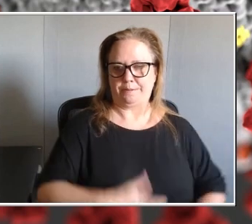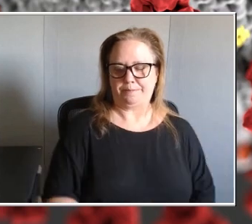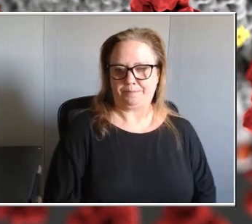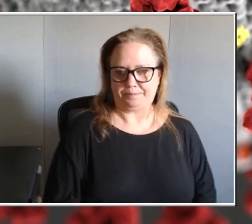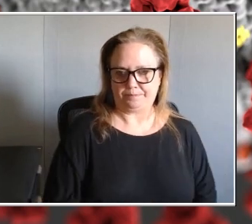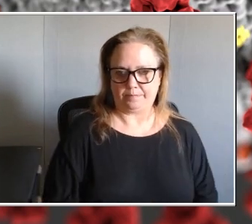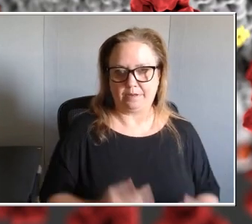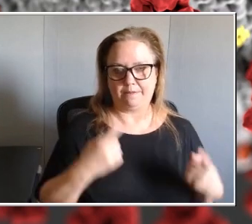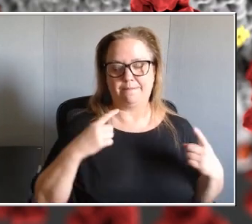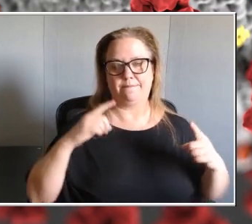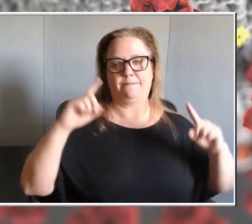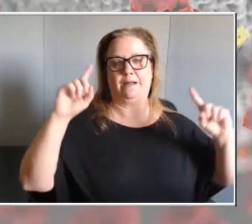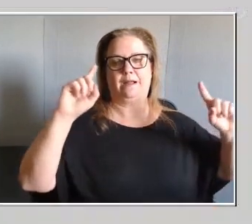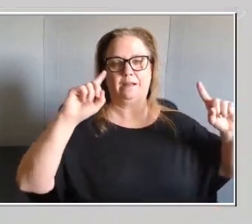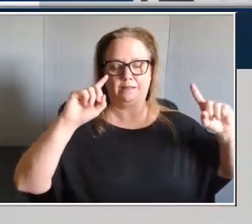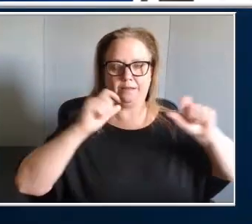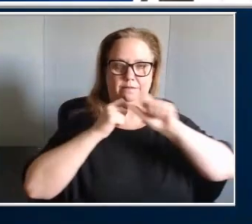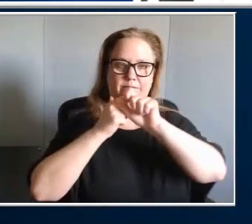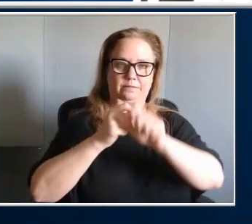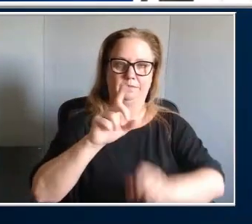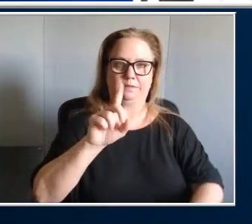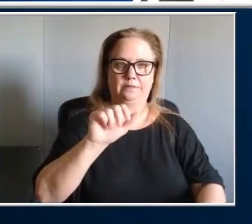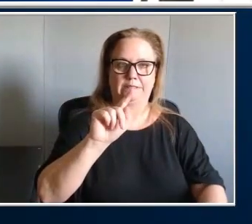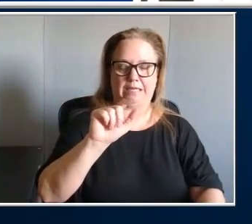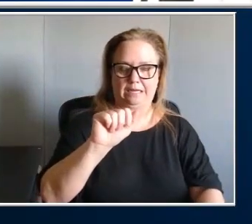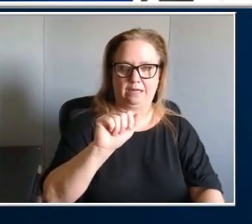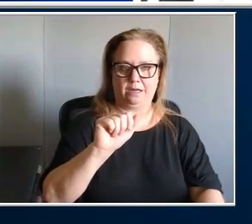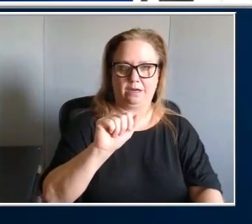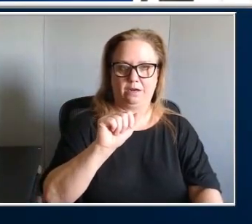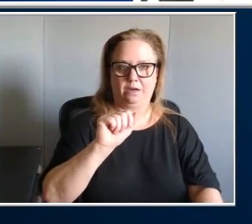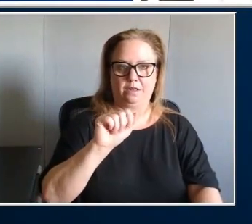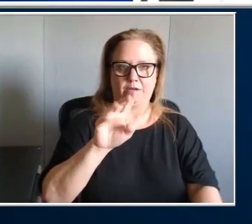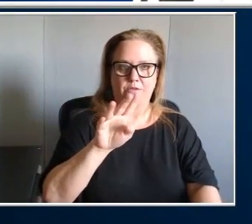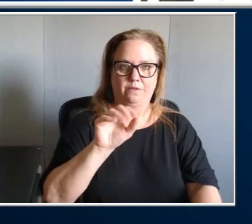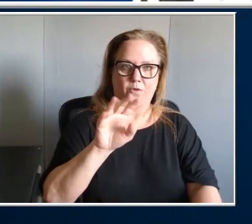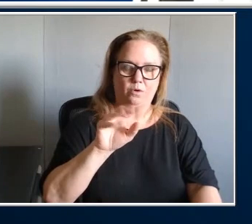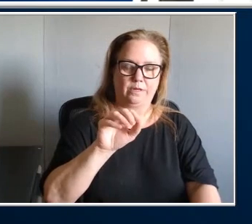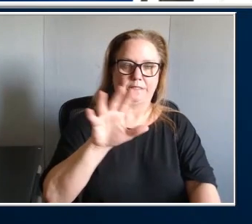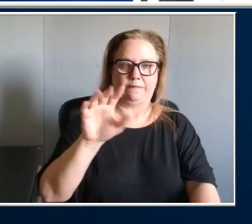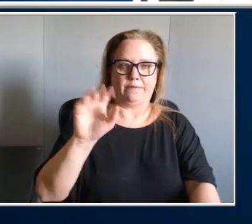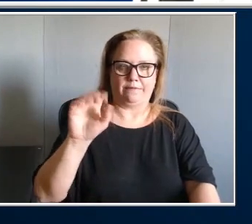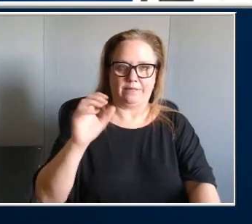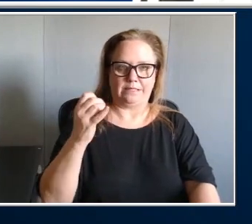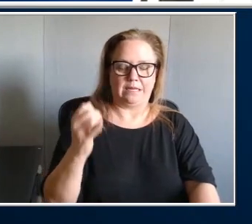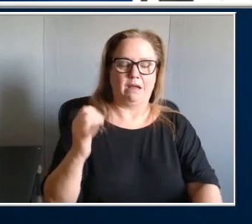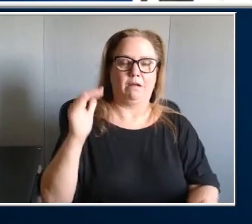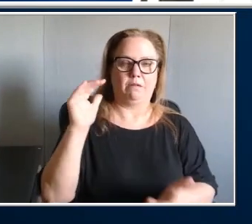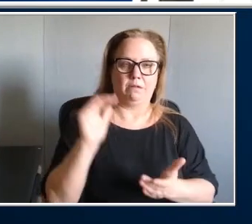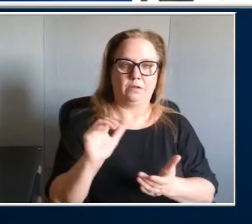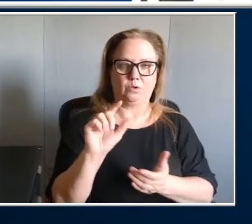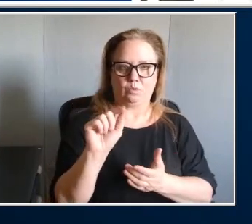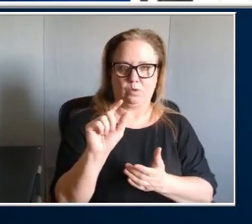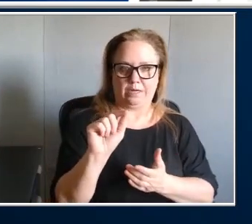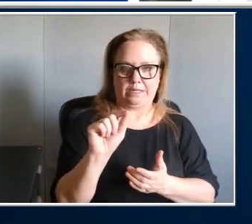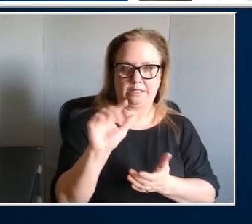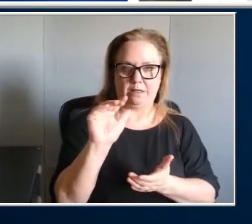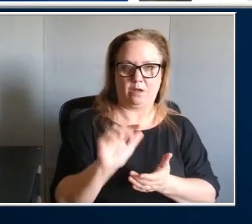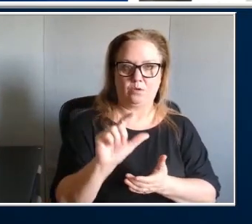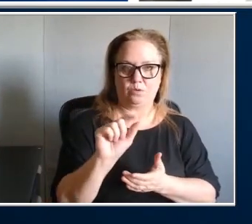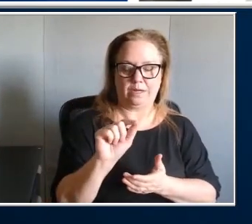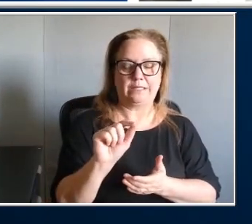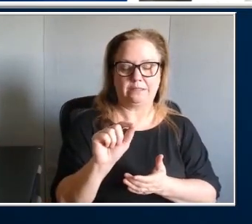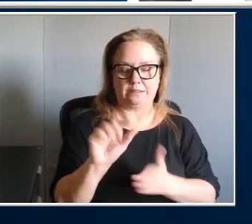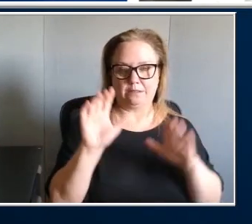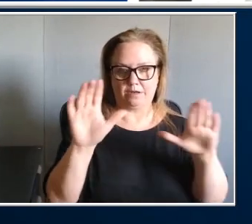finally we're tracking to the national data, right? For a long time, we hung in those 40s Yes. and 50s, and now to know we're down in the 20s and even the low 20s, that's